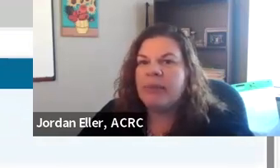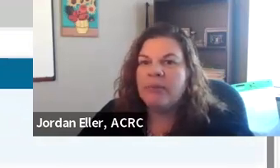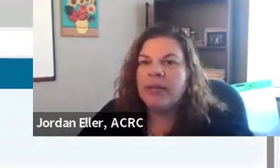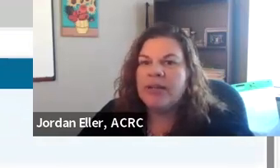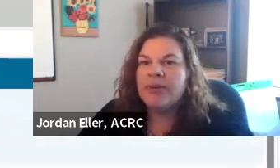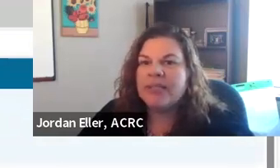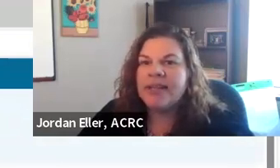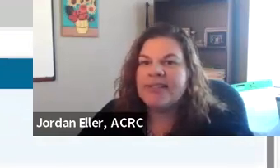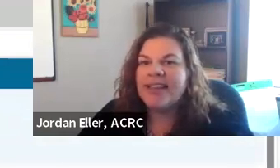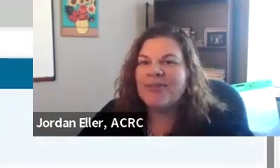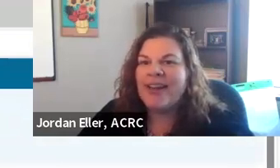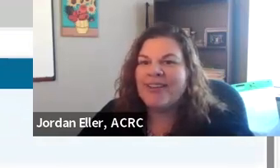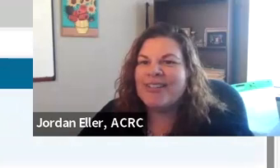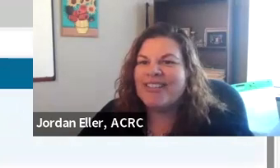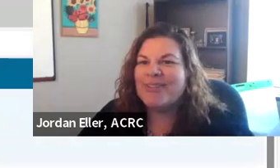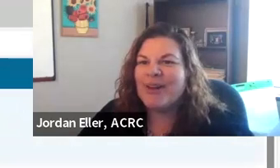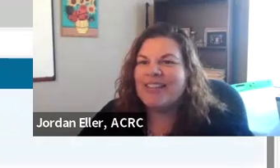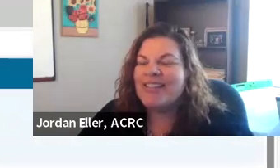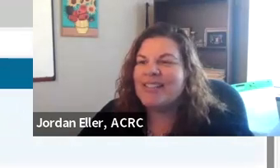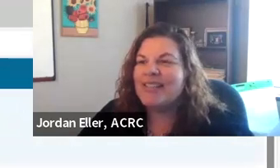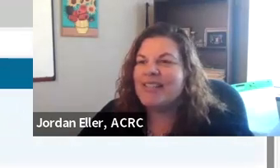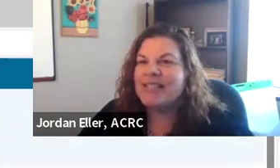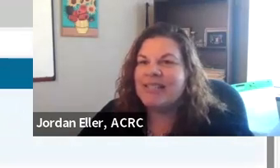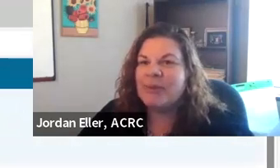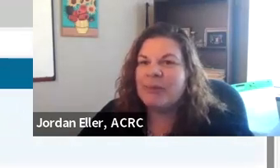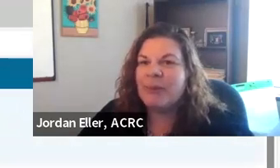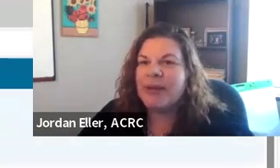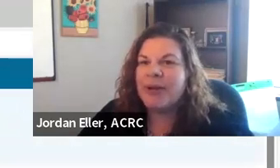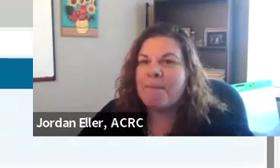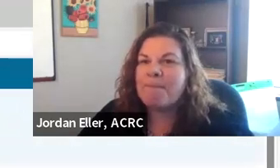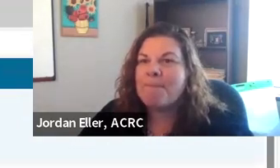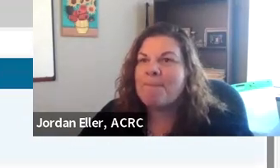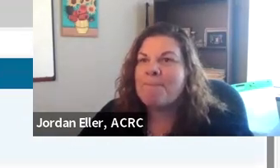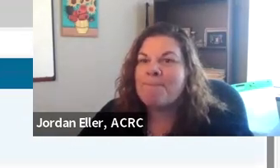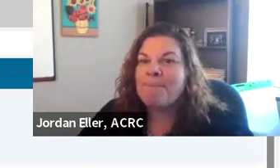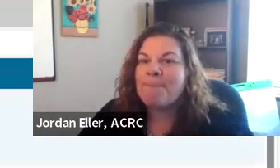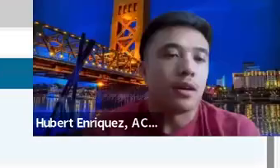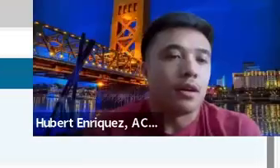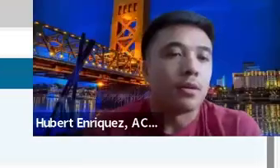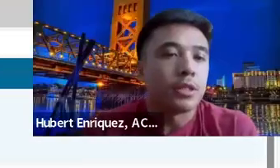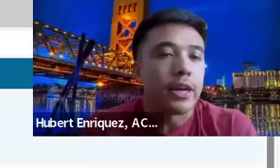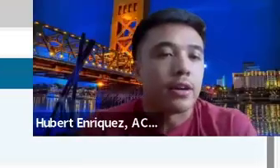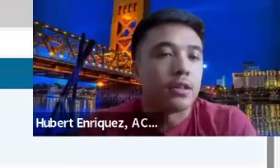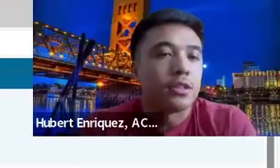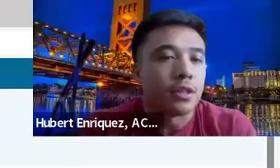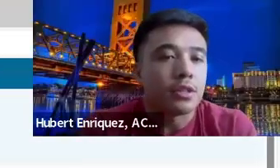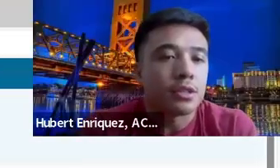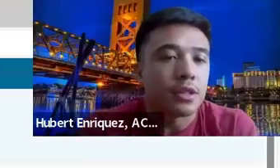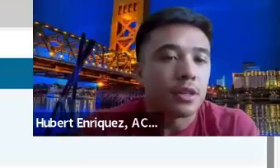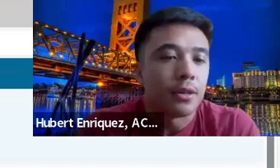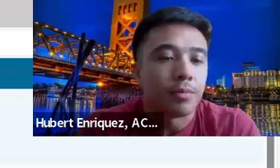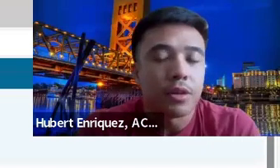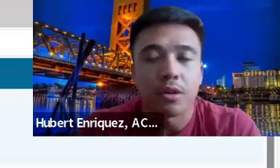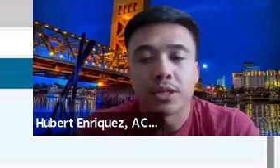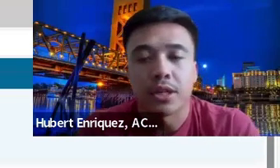that tidbit, but I know it's fire season, right? Tis the season to be prepared. Yeah, just to add on to